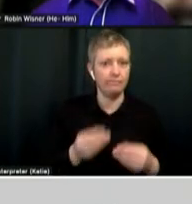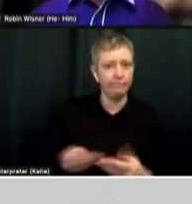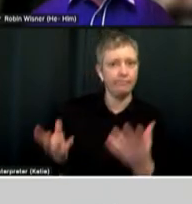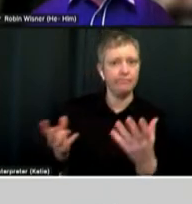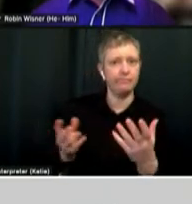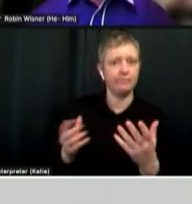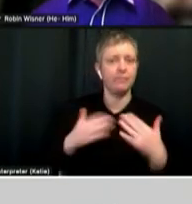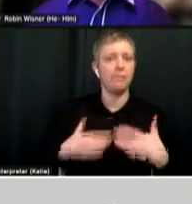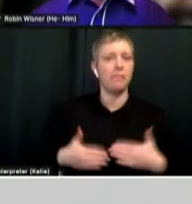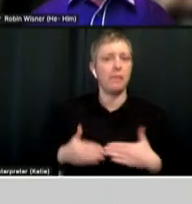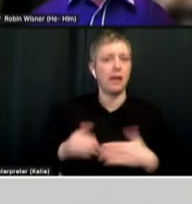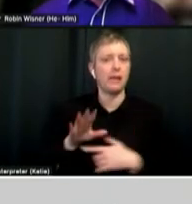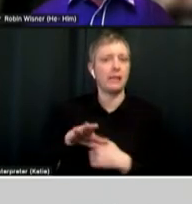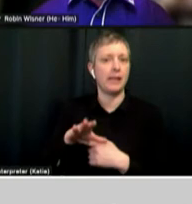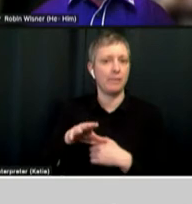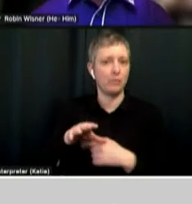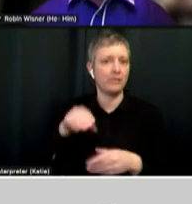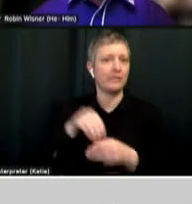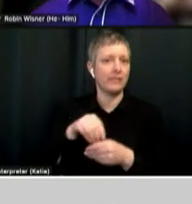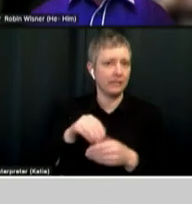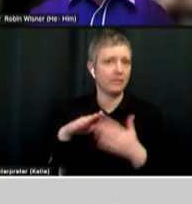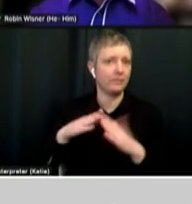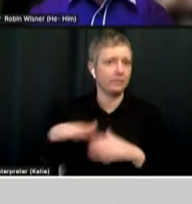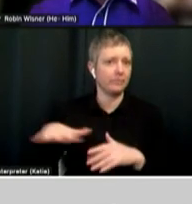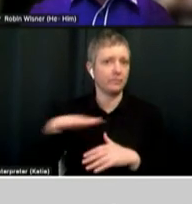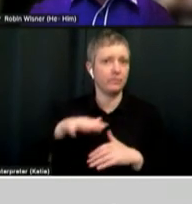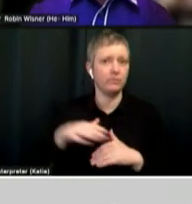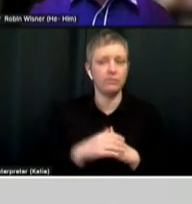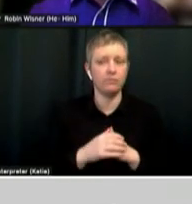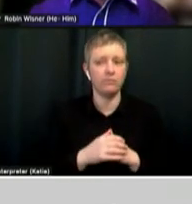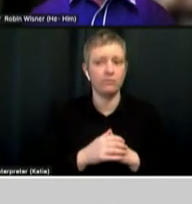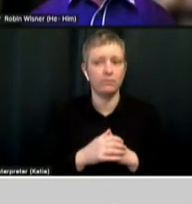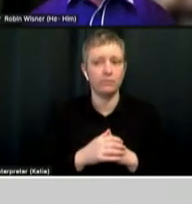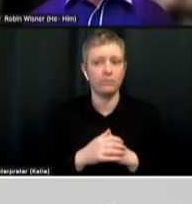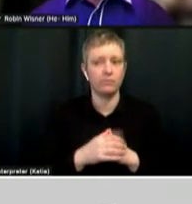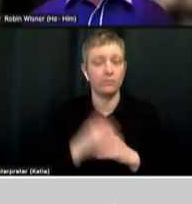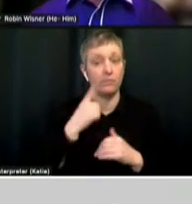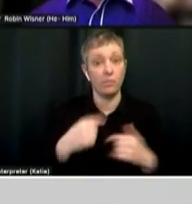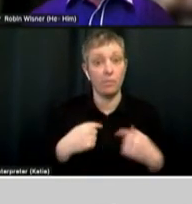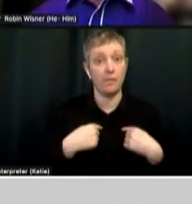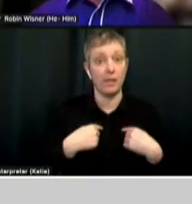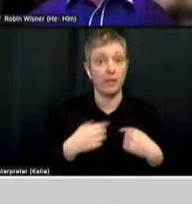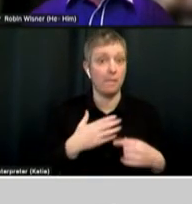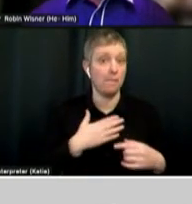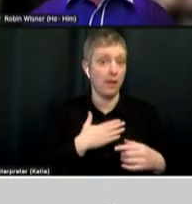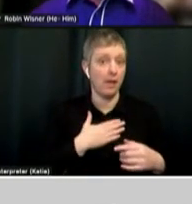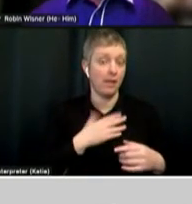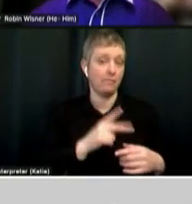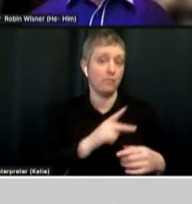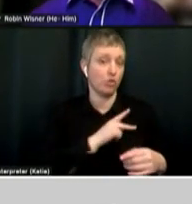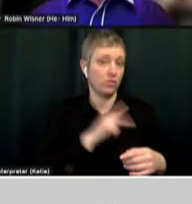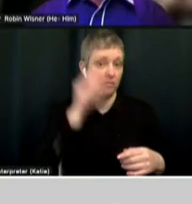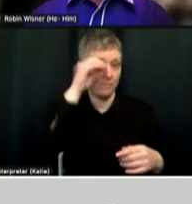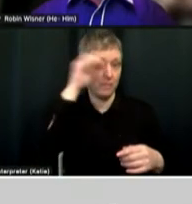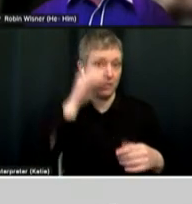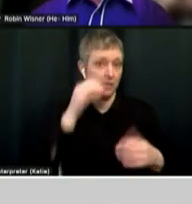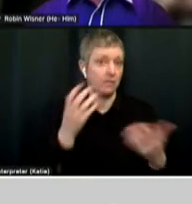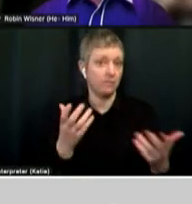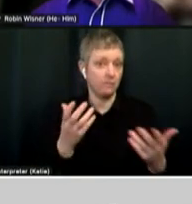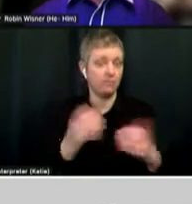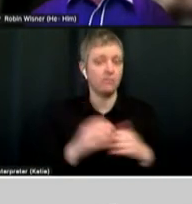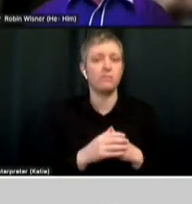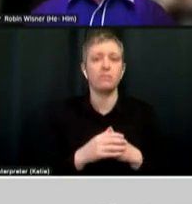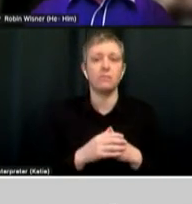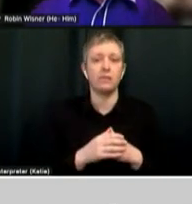community. In my mind, in my personal opinion, it had a lot to do with the police